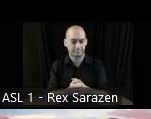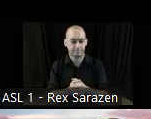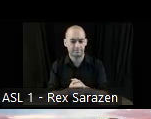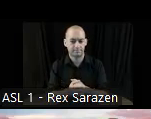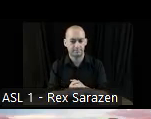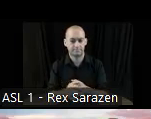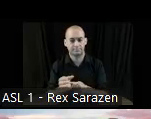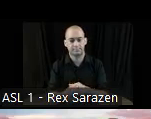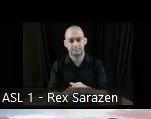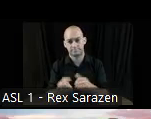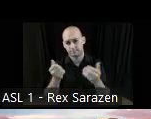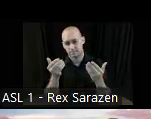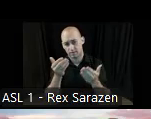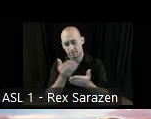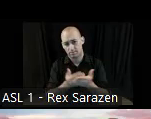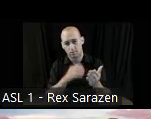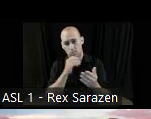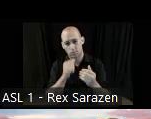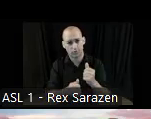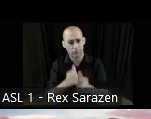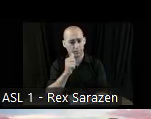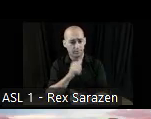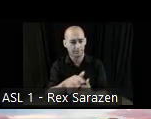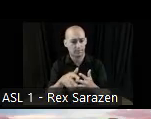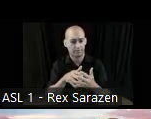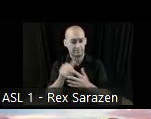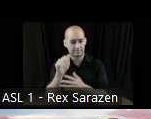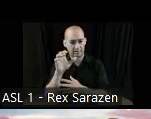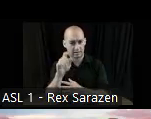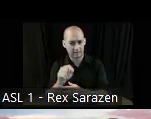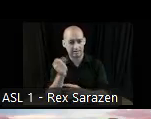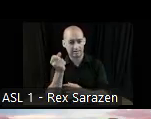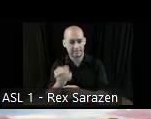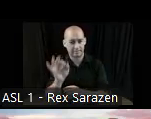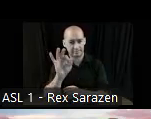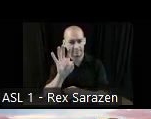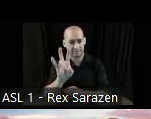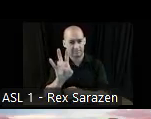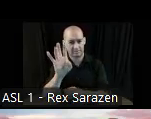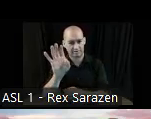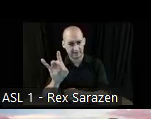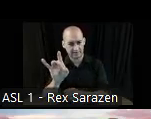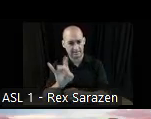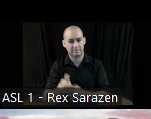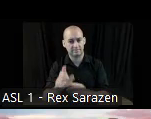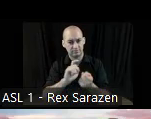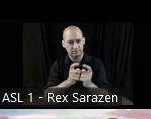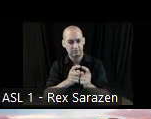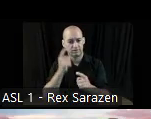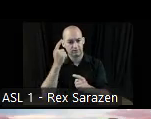So part of the Older Americans Act in 1978, it was amended to include Title